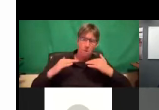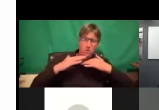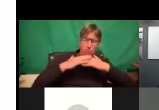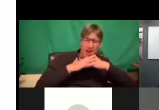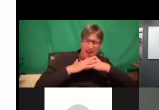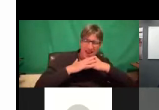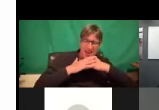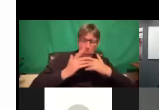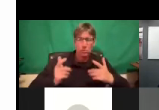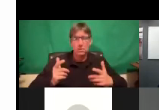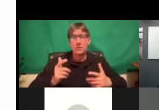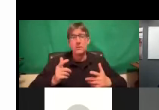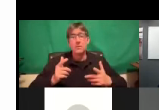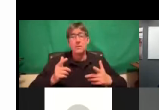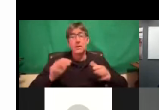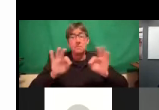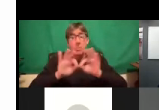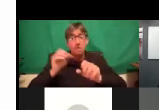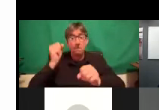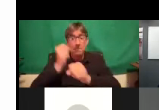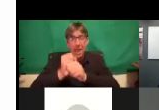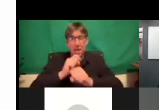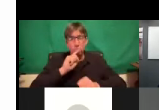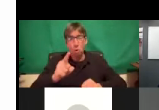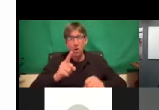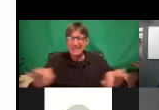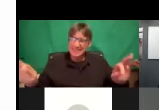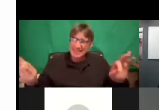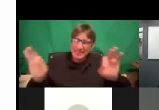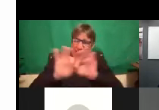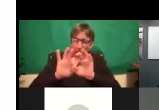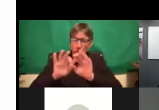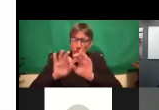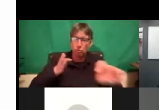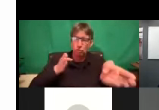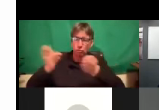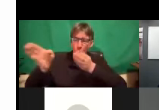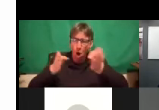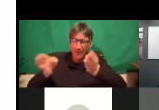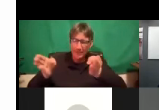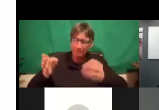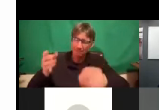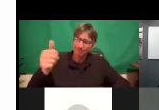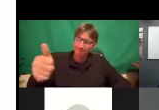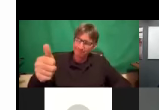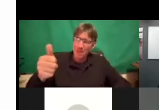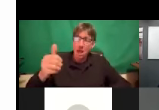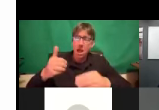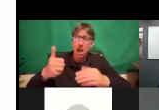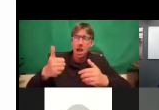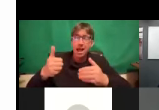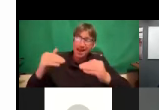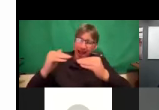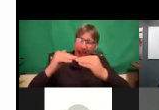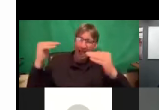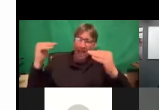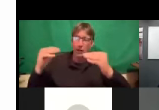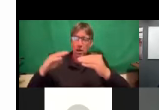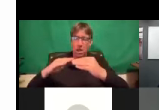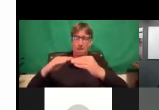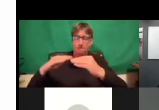that what we call our essential services are always at or above those minimum standards. And we defined our essential services using this